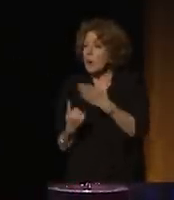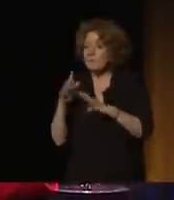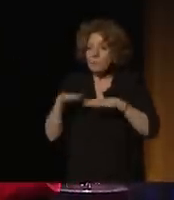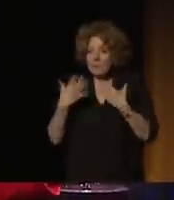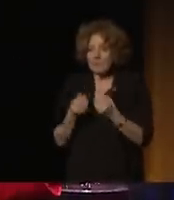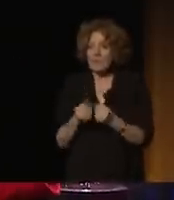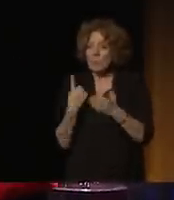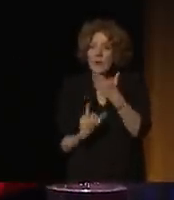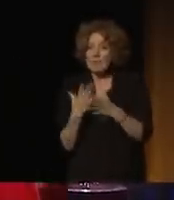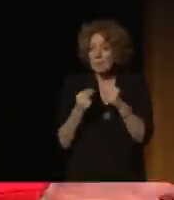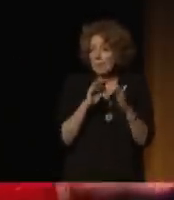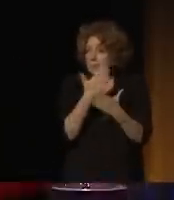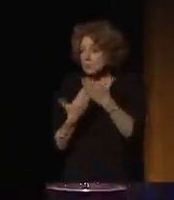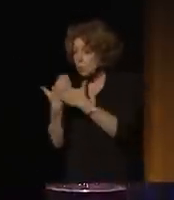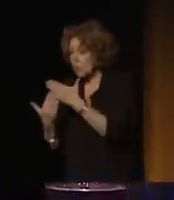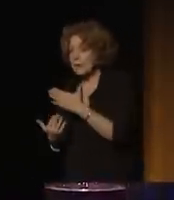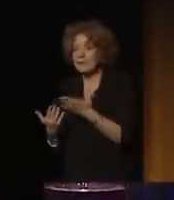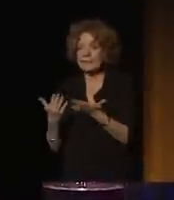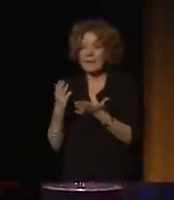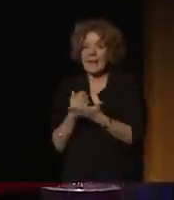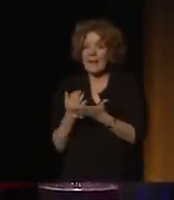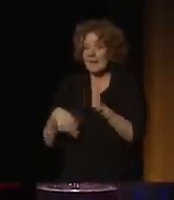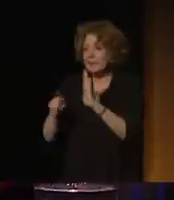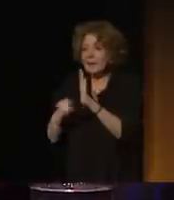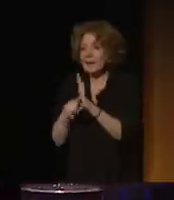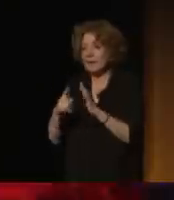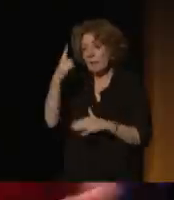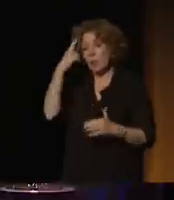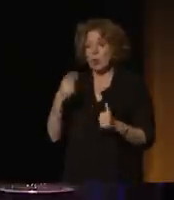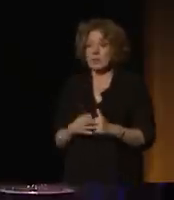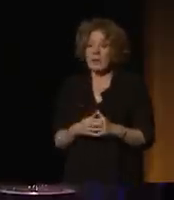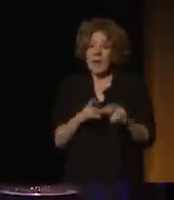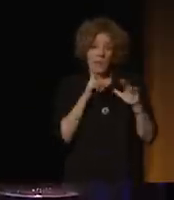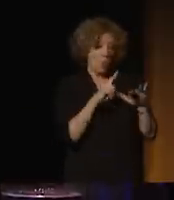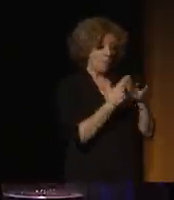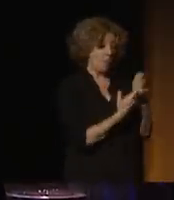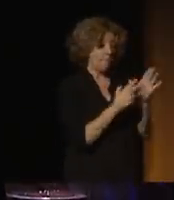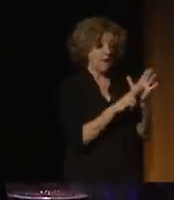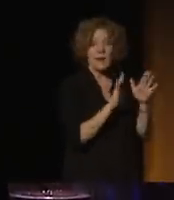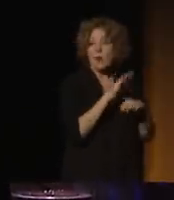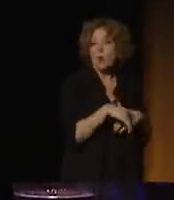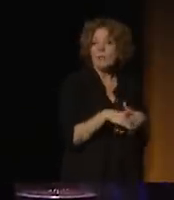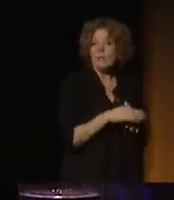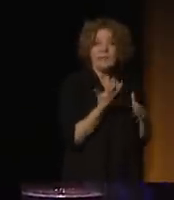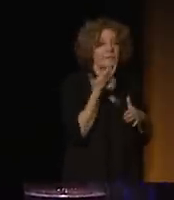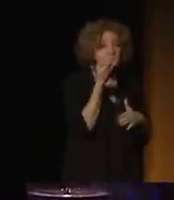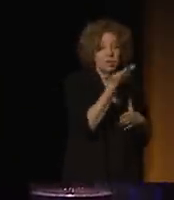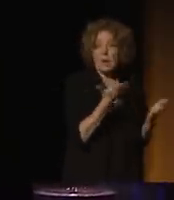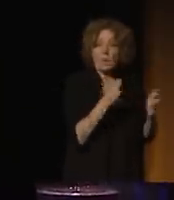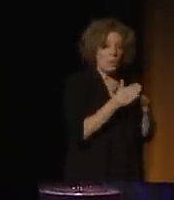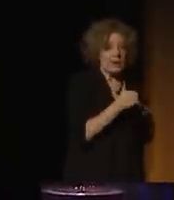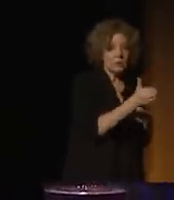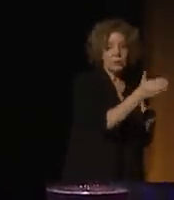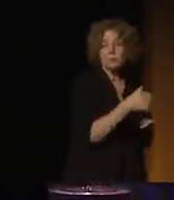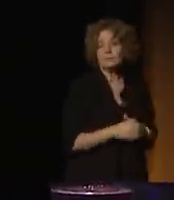this? What happens with these stories and this dissent? Are you hopeful, Fran, about the future and where to for here, particularly in the